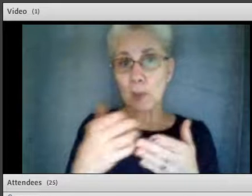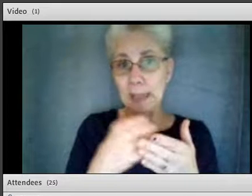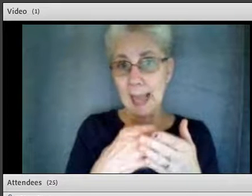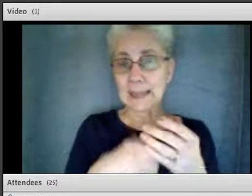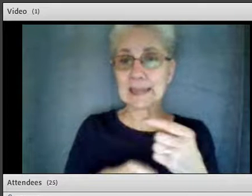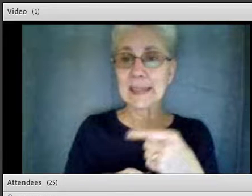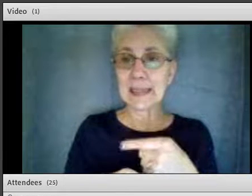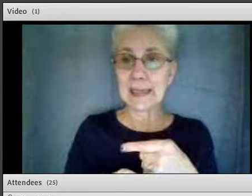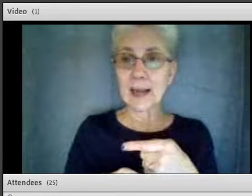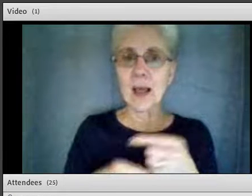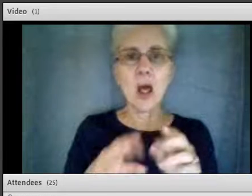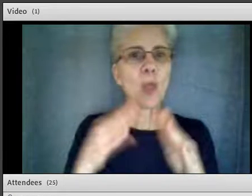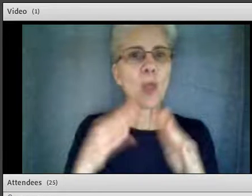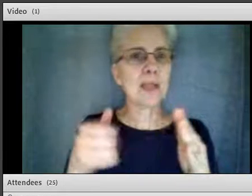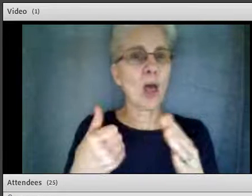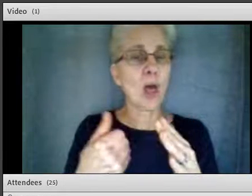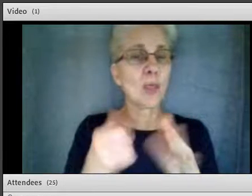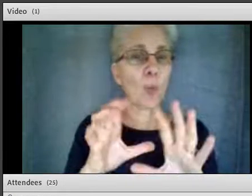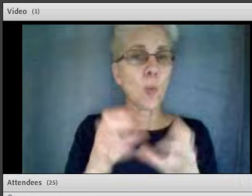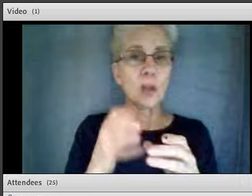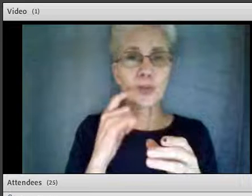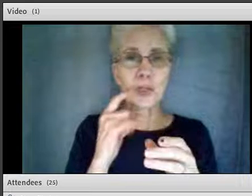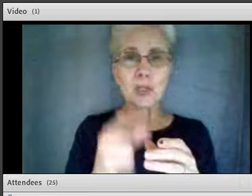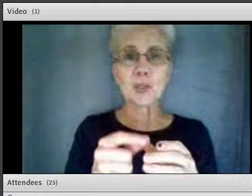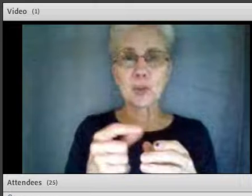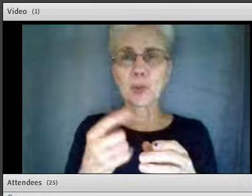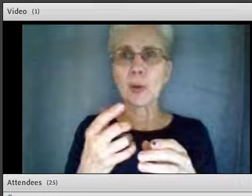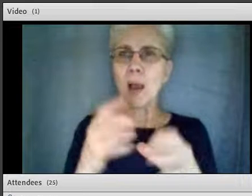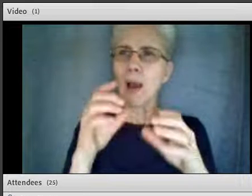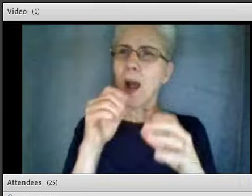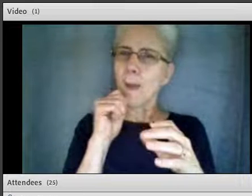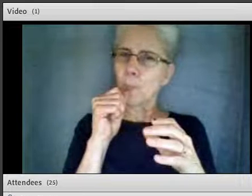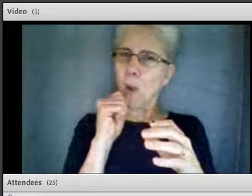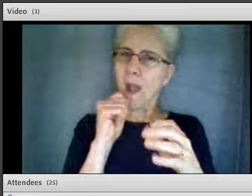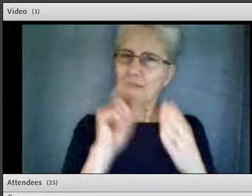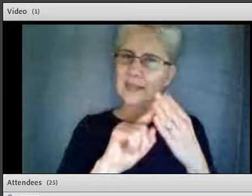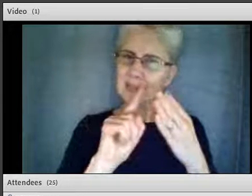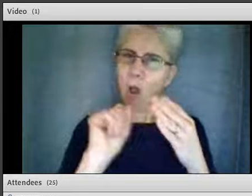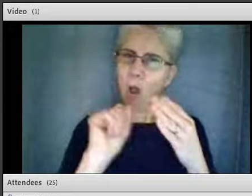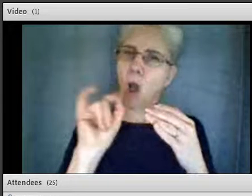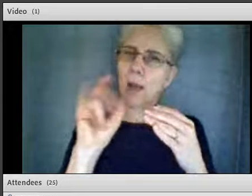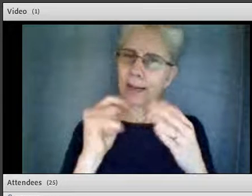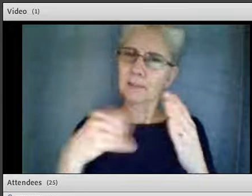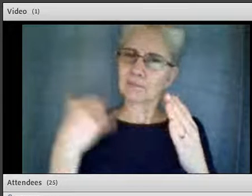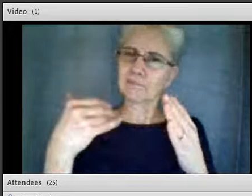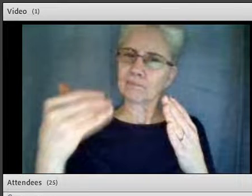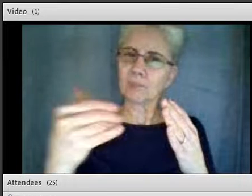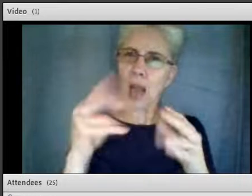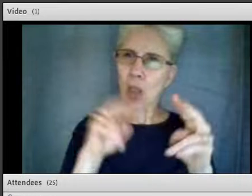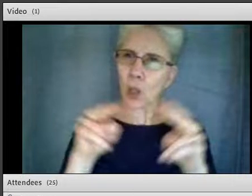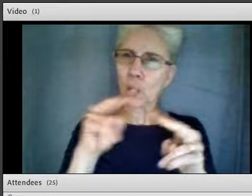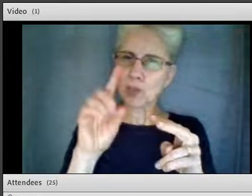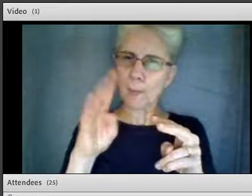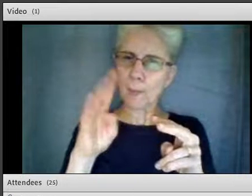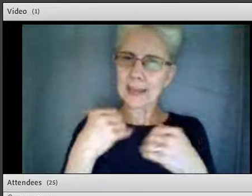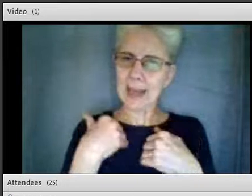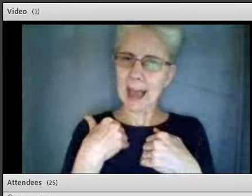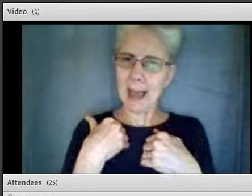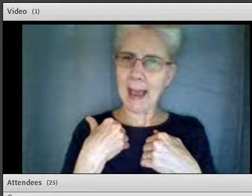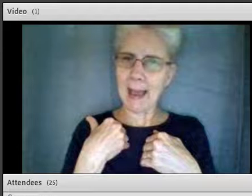need to do a privacy audit probably and look at what your databases are collecting. This might not be for the